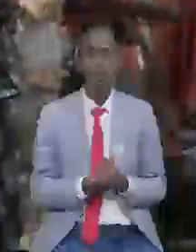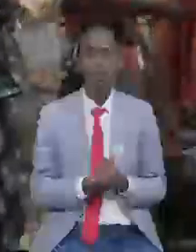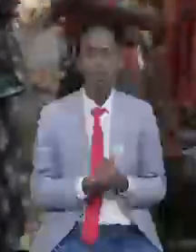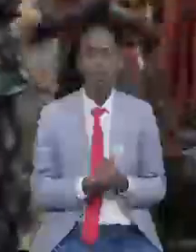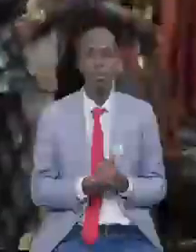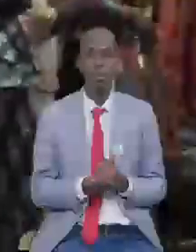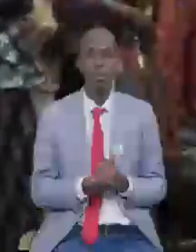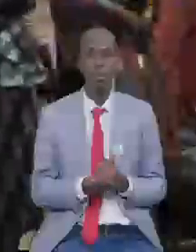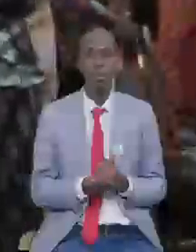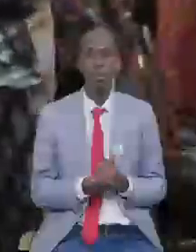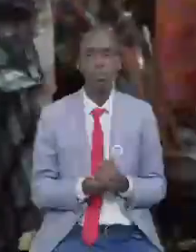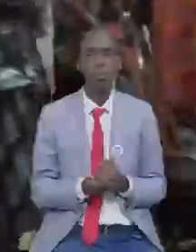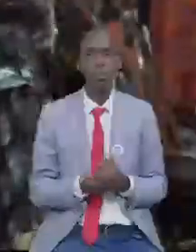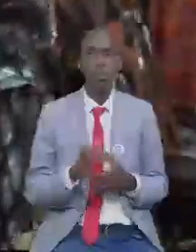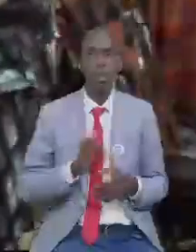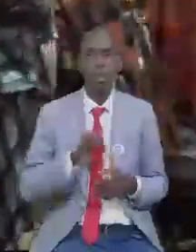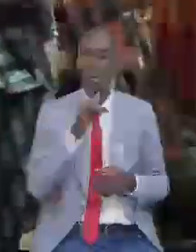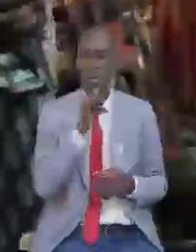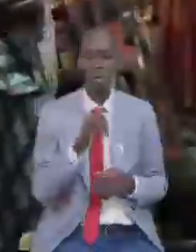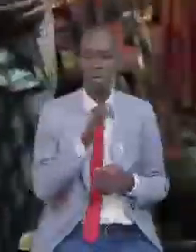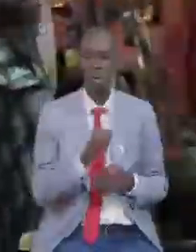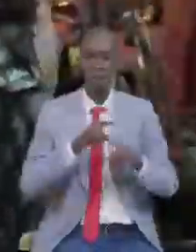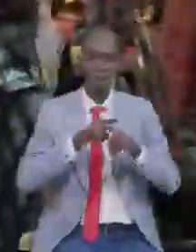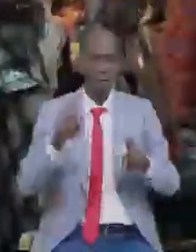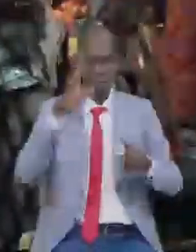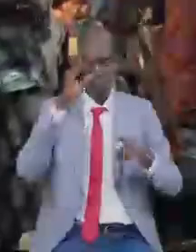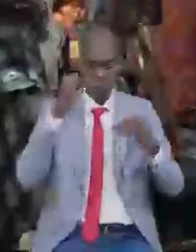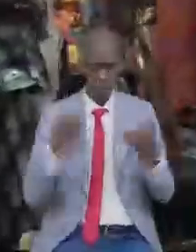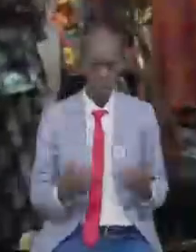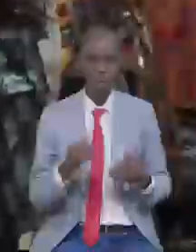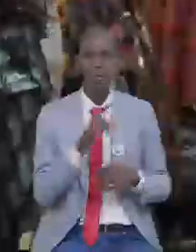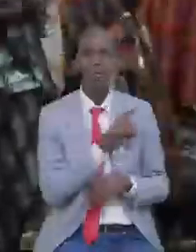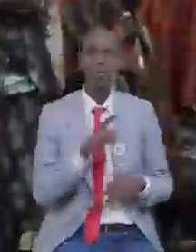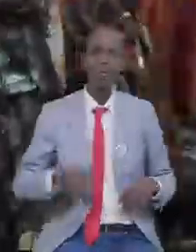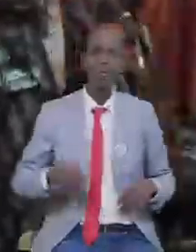I'm a different man now. Lord, I believe.